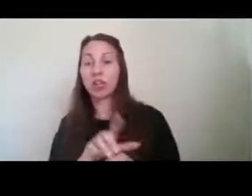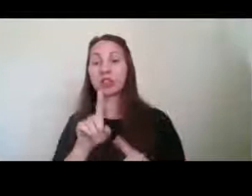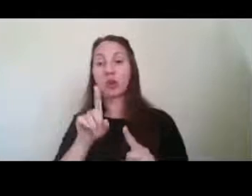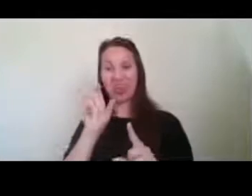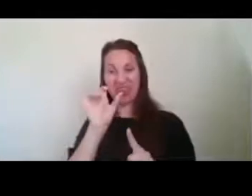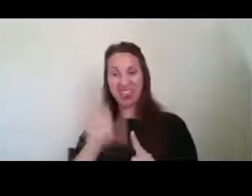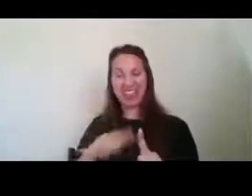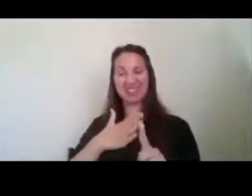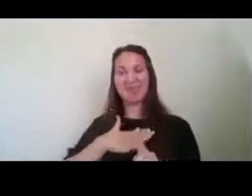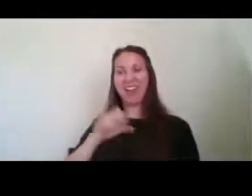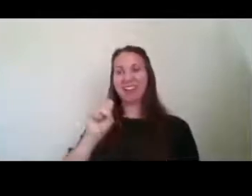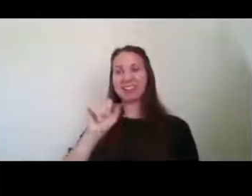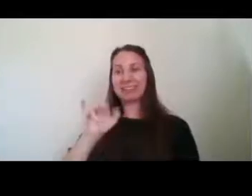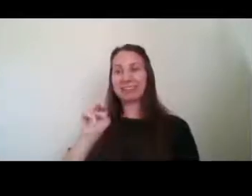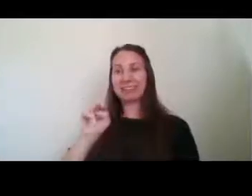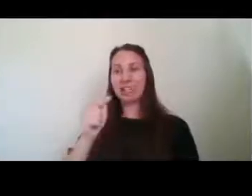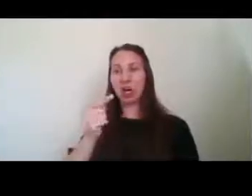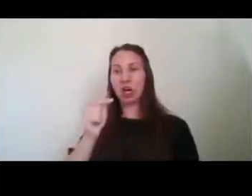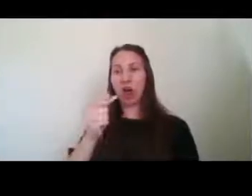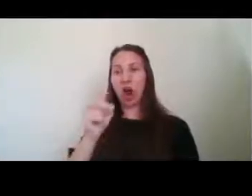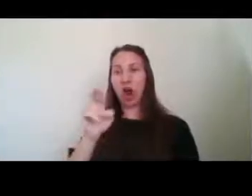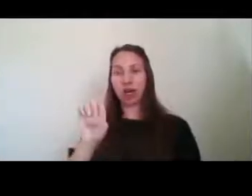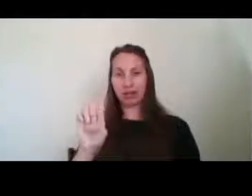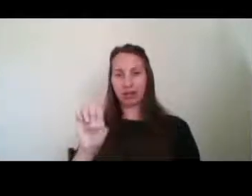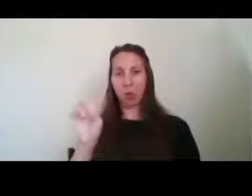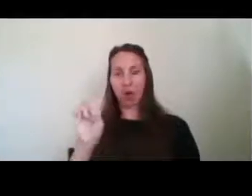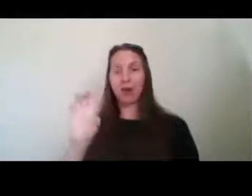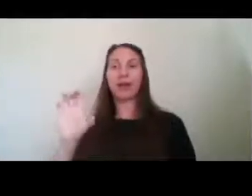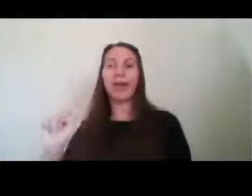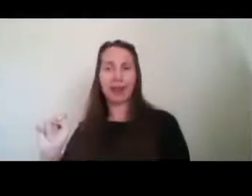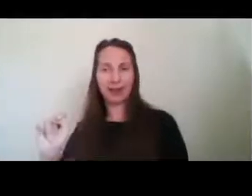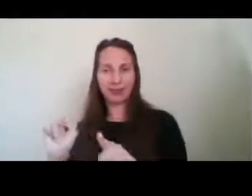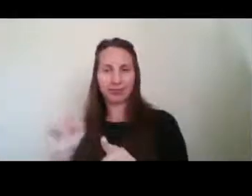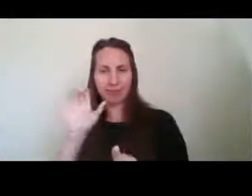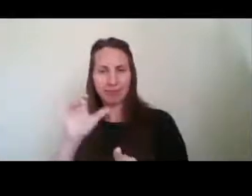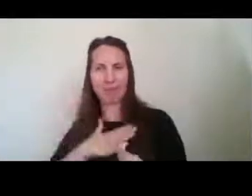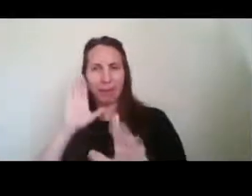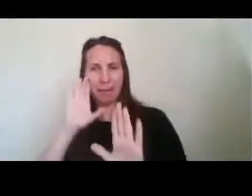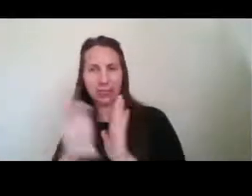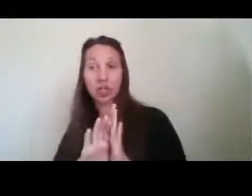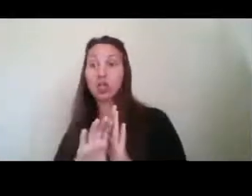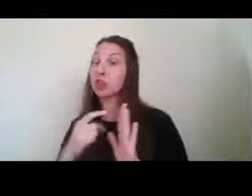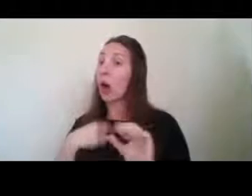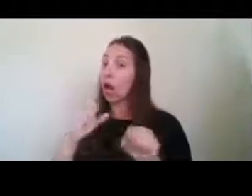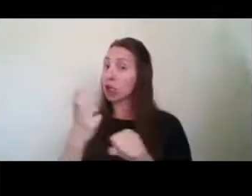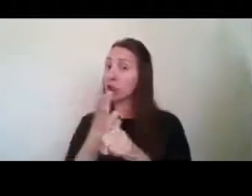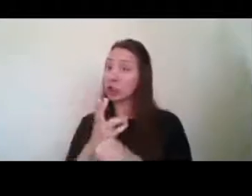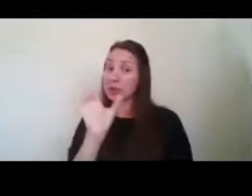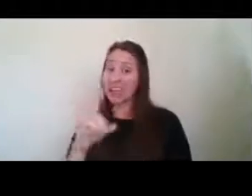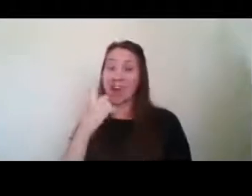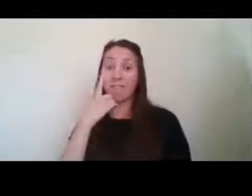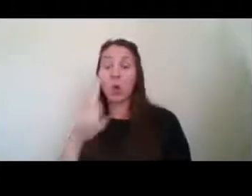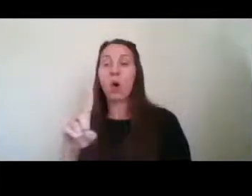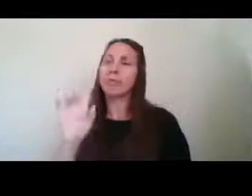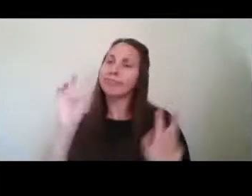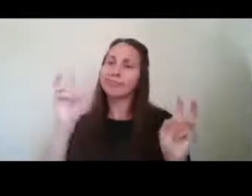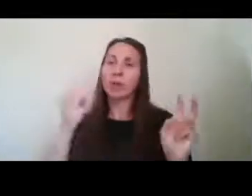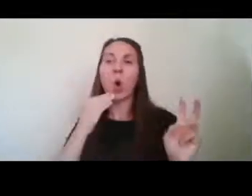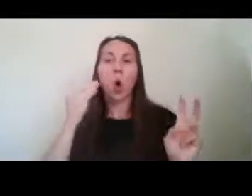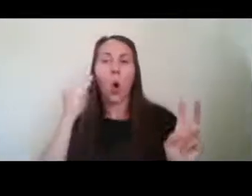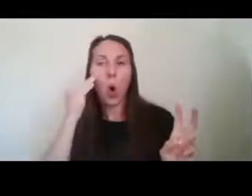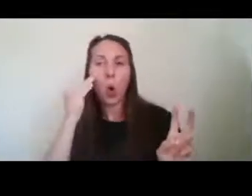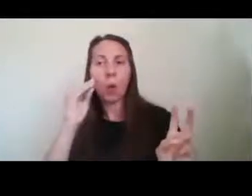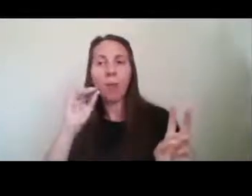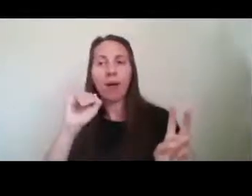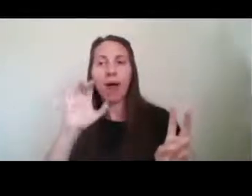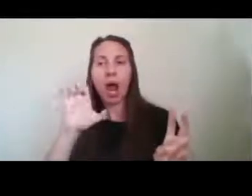Connecticut. And this image could be used in a number of ways. It could be the home icon. In that case, I'd want alternative text to just say link to home. I